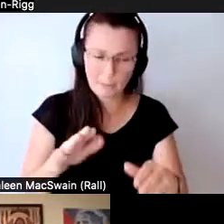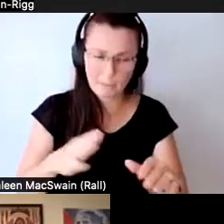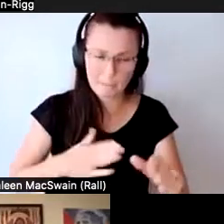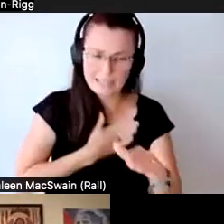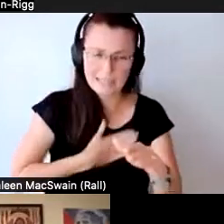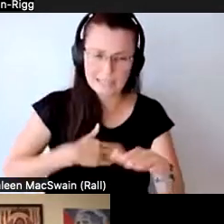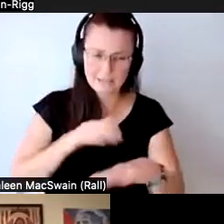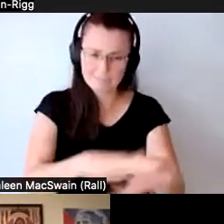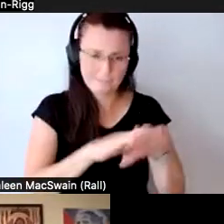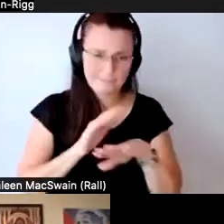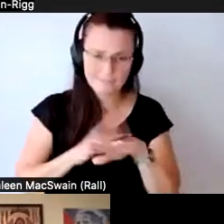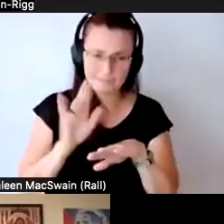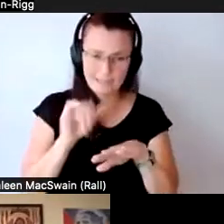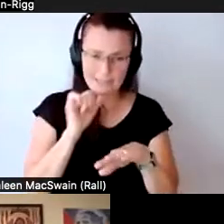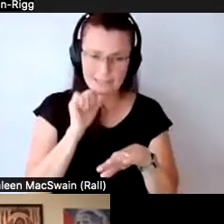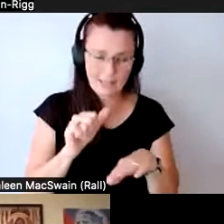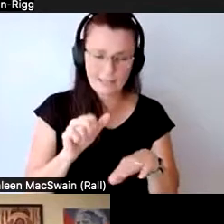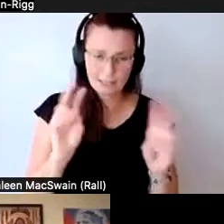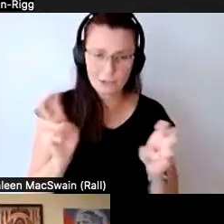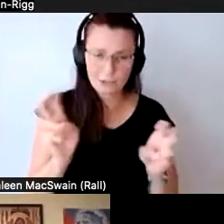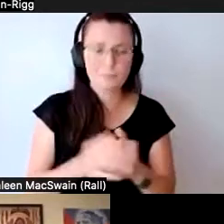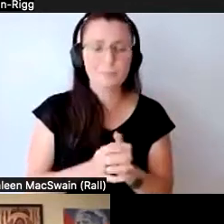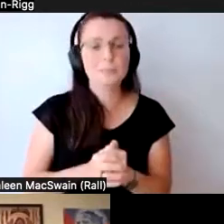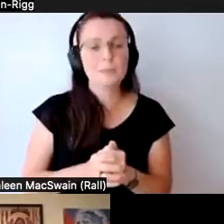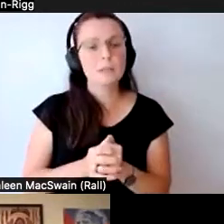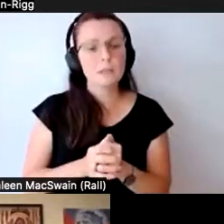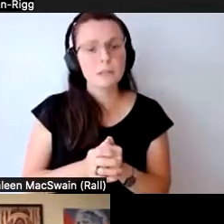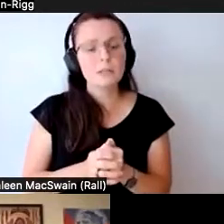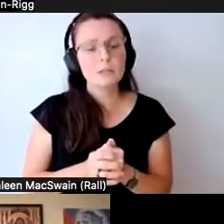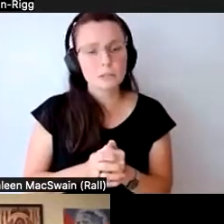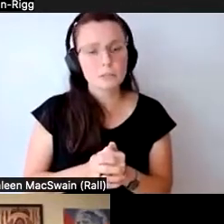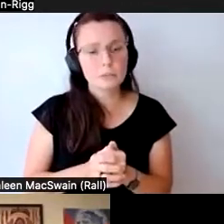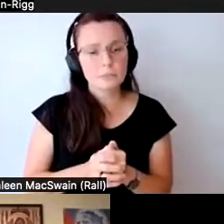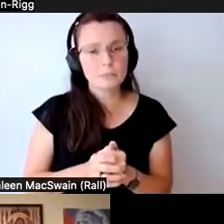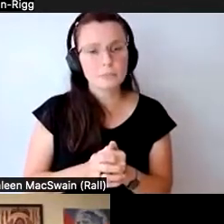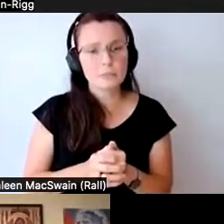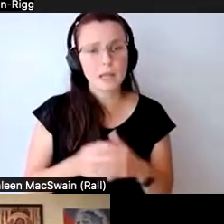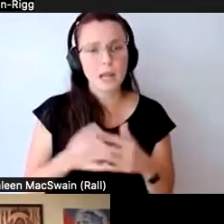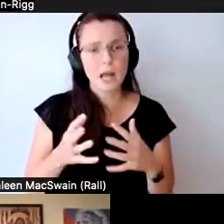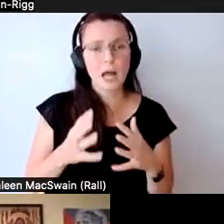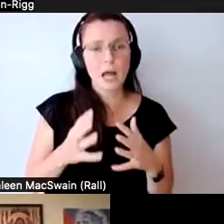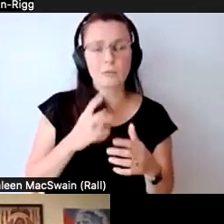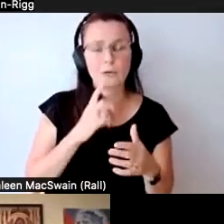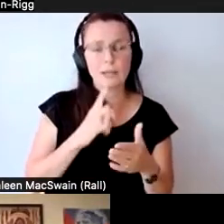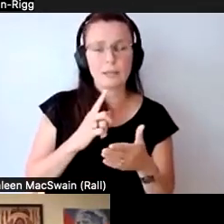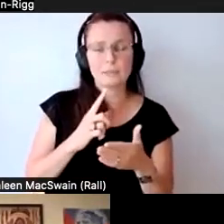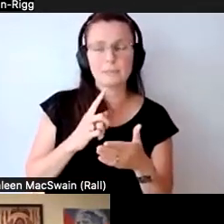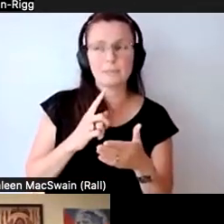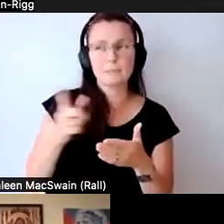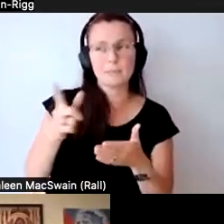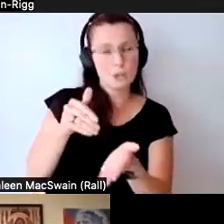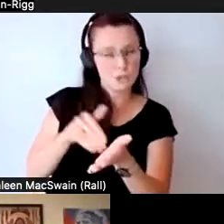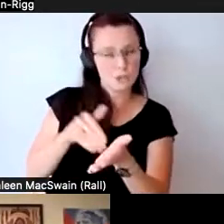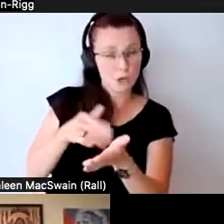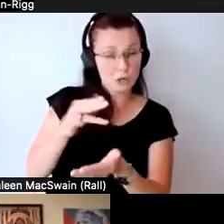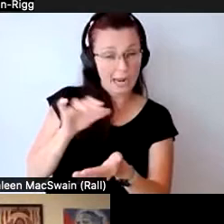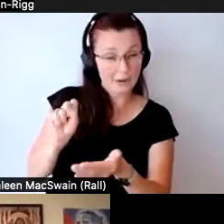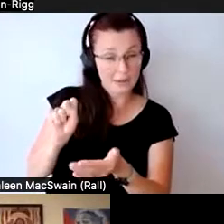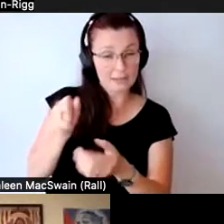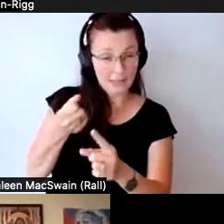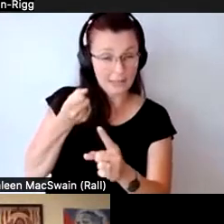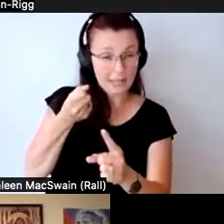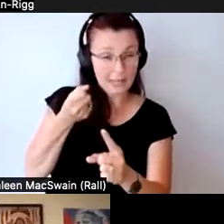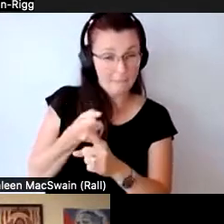drugs. So I want to give a couple of other quick highlights. The impact Dr. Harris was talking about is actually happening in New